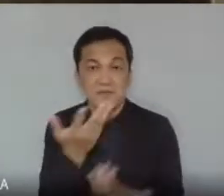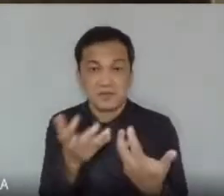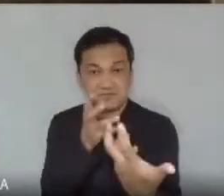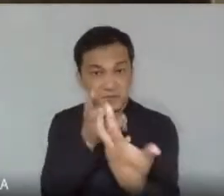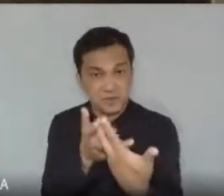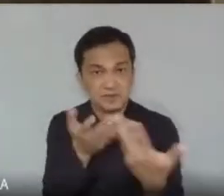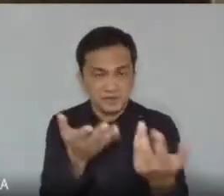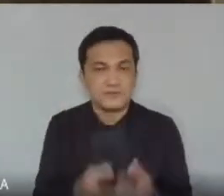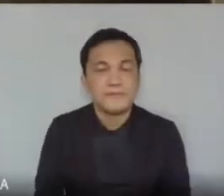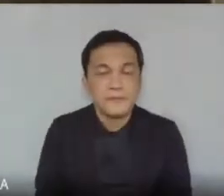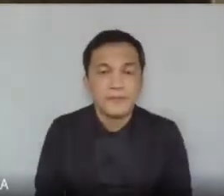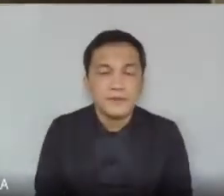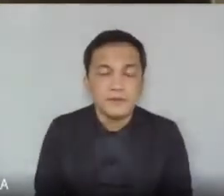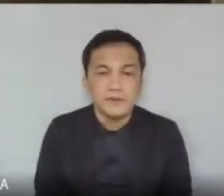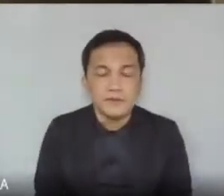Can we share this screen?